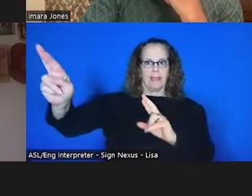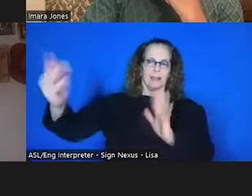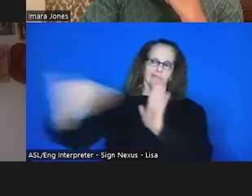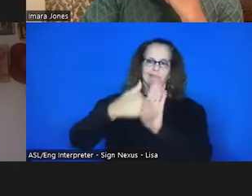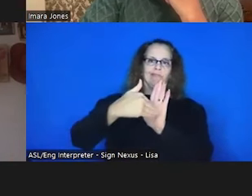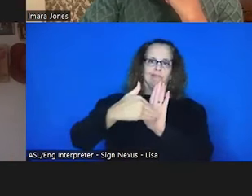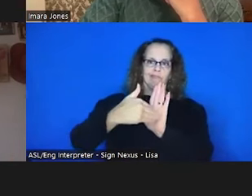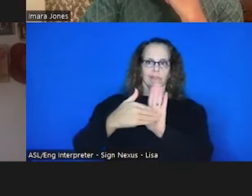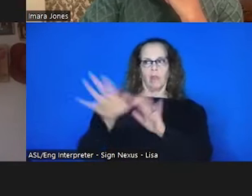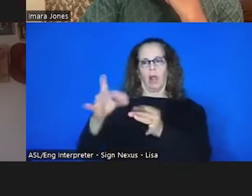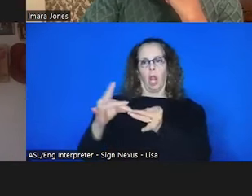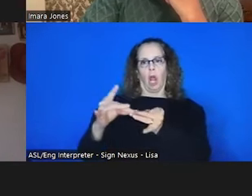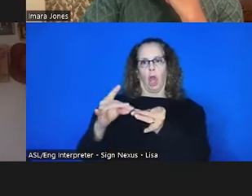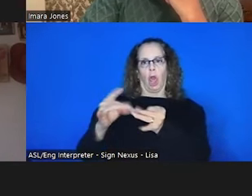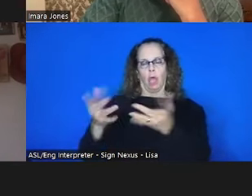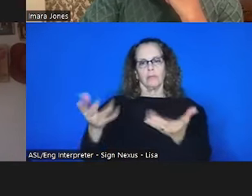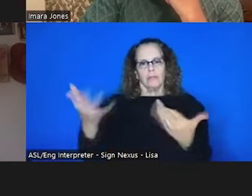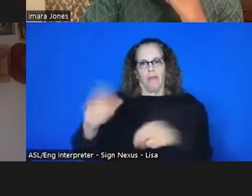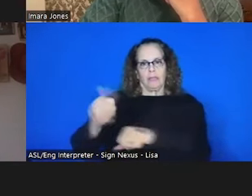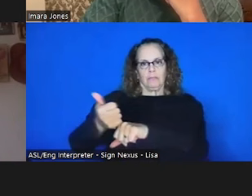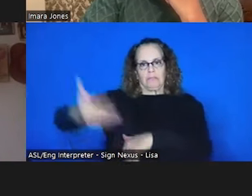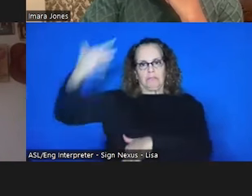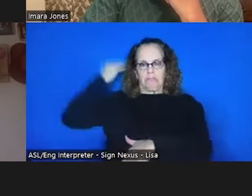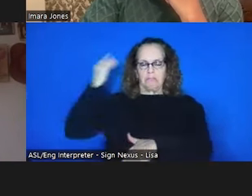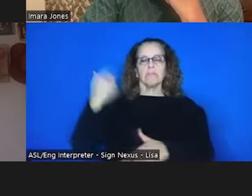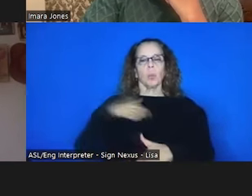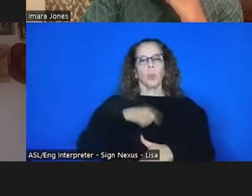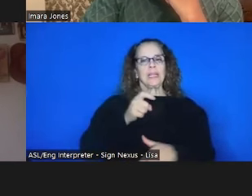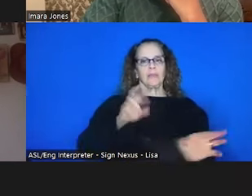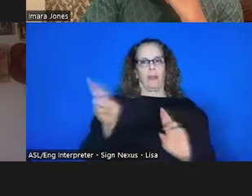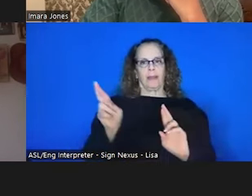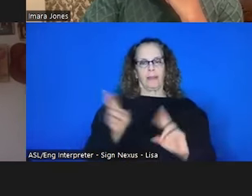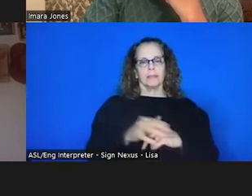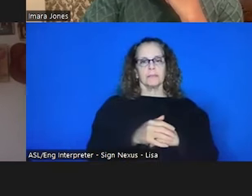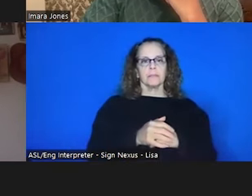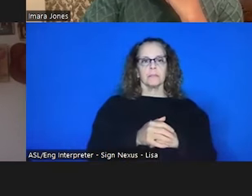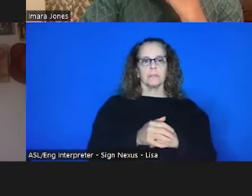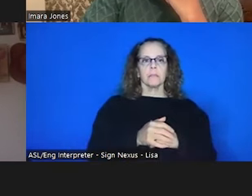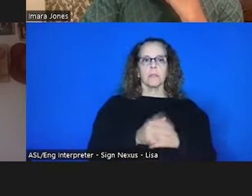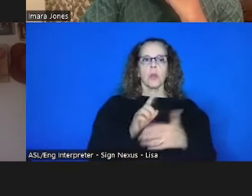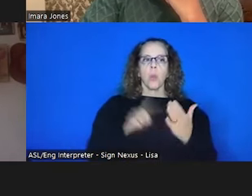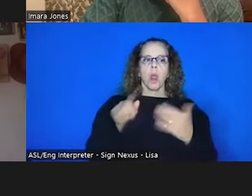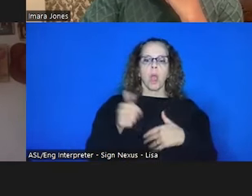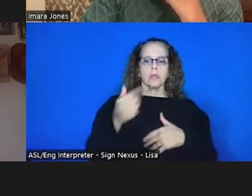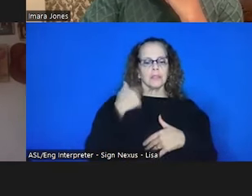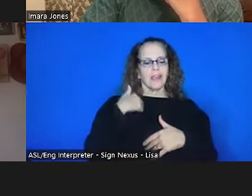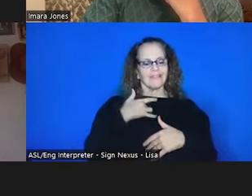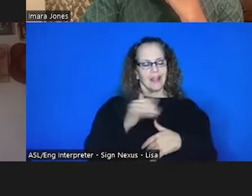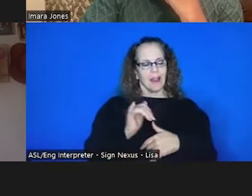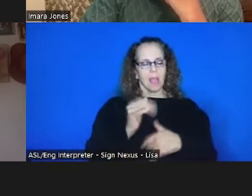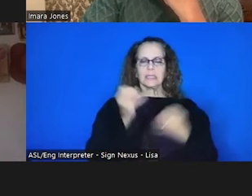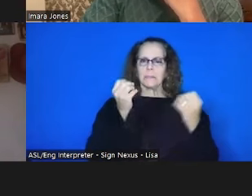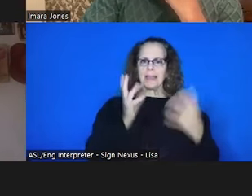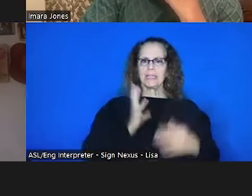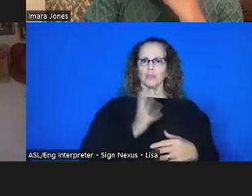rhetoric. Some of the things that I feel that accomplices should be doing is, you know, there's a lot of trans-led